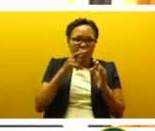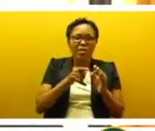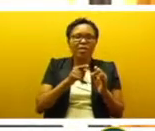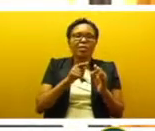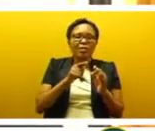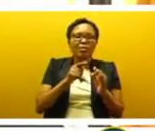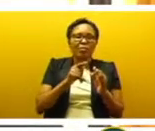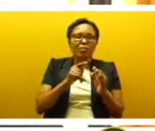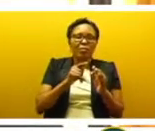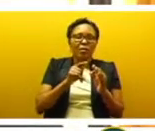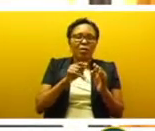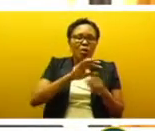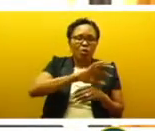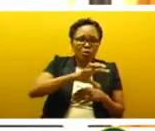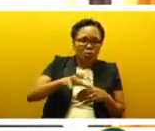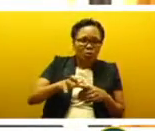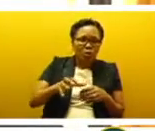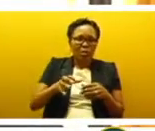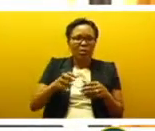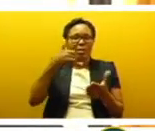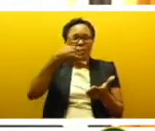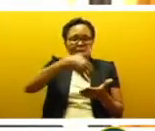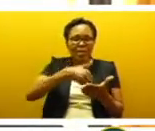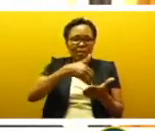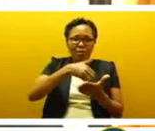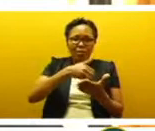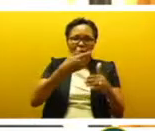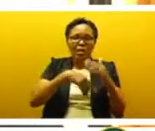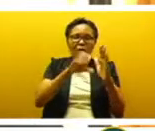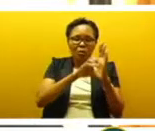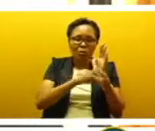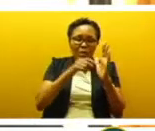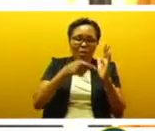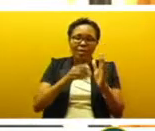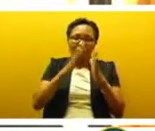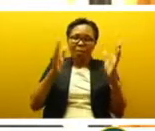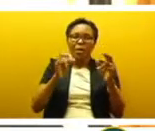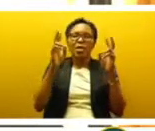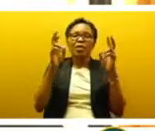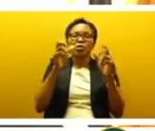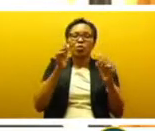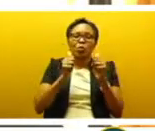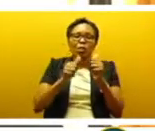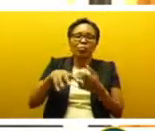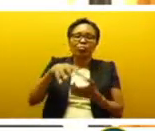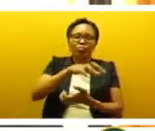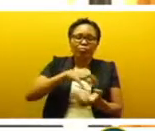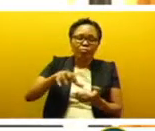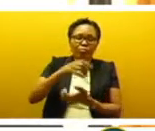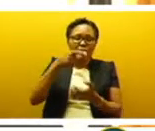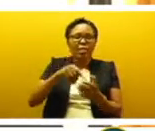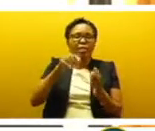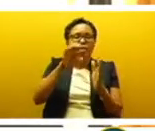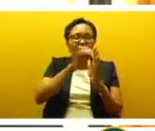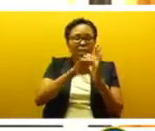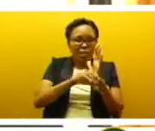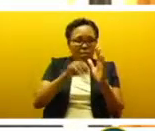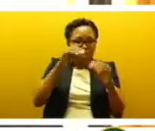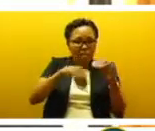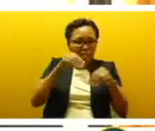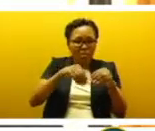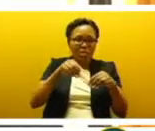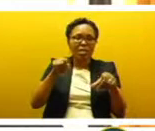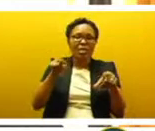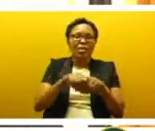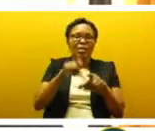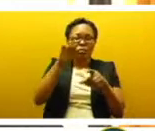extra constituency is an issue that contaminated this election, and it's an issue that should be factored and should